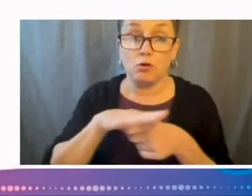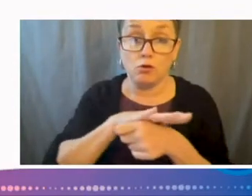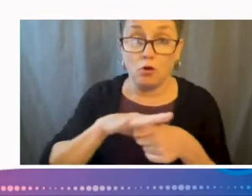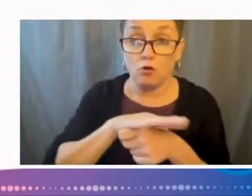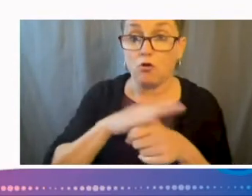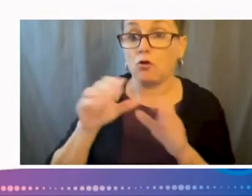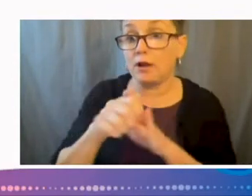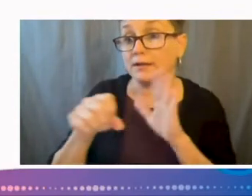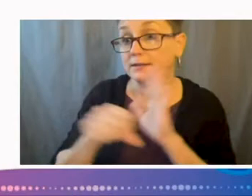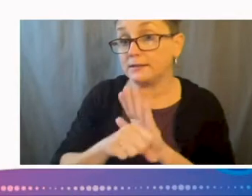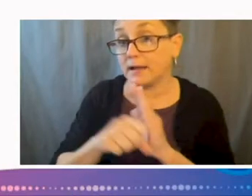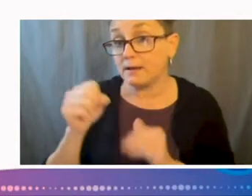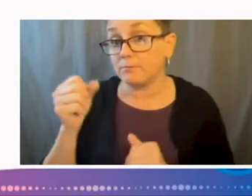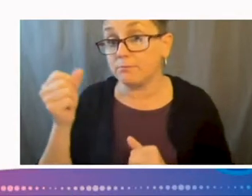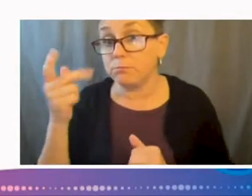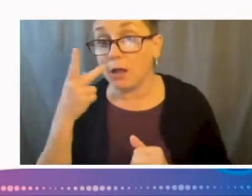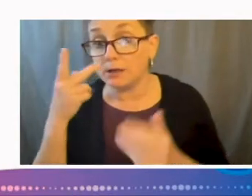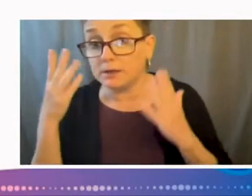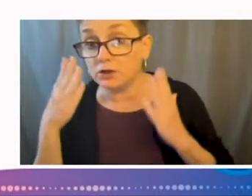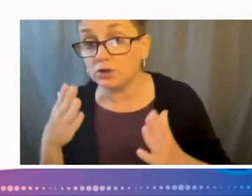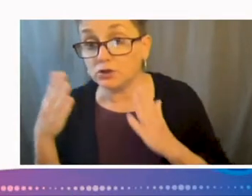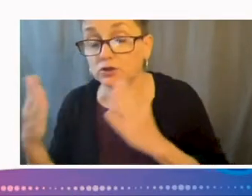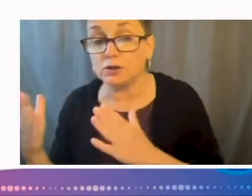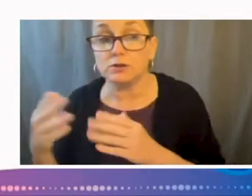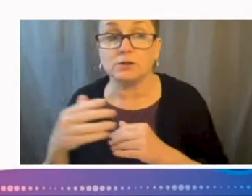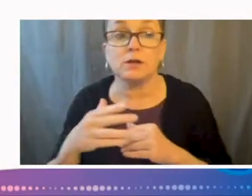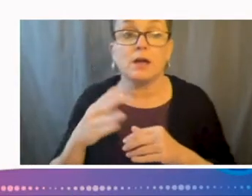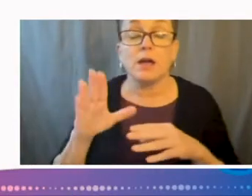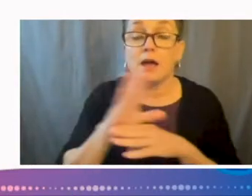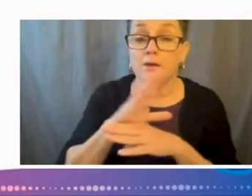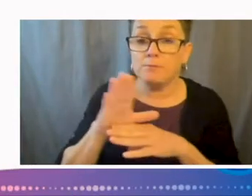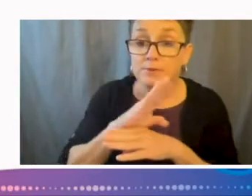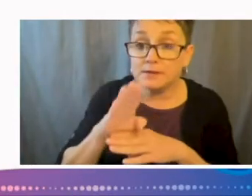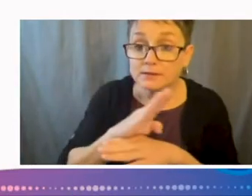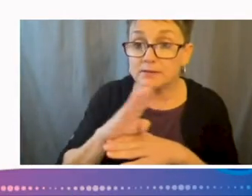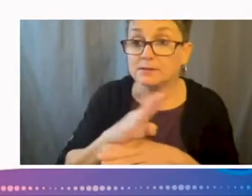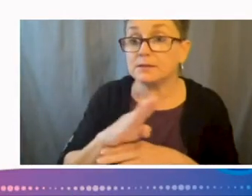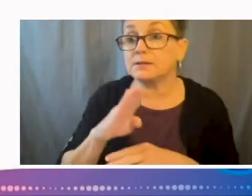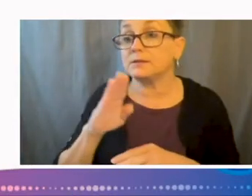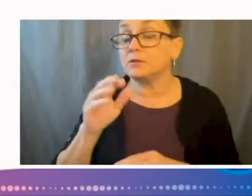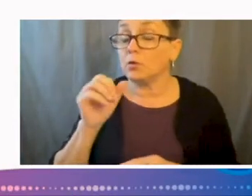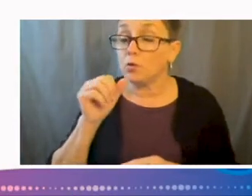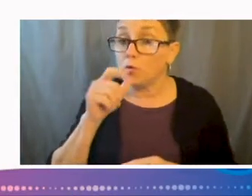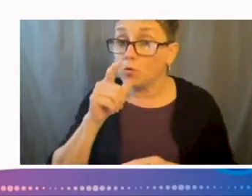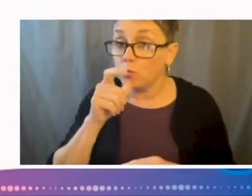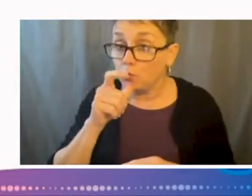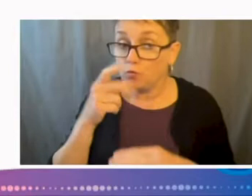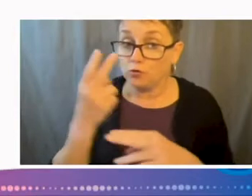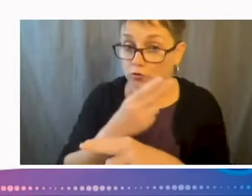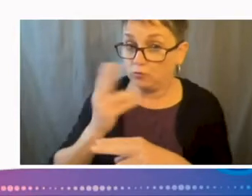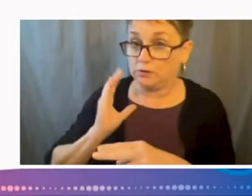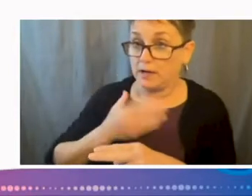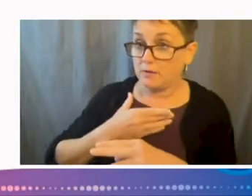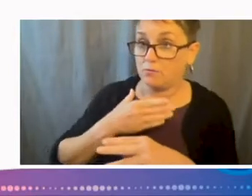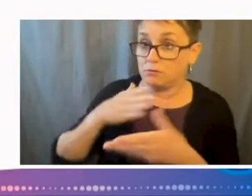and even businesses who may expand or change their facility workforce needs.